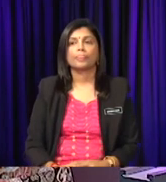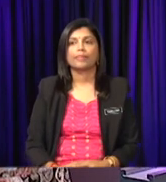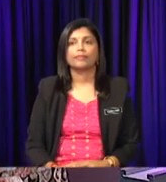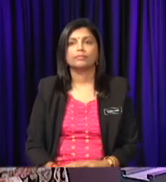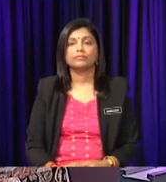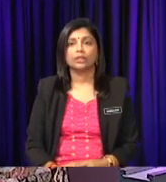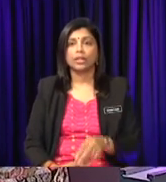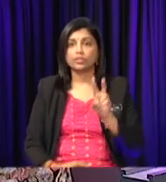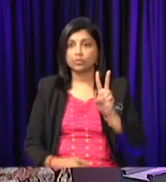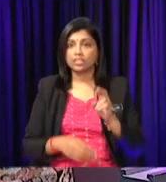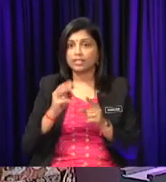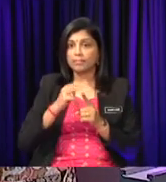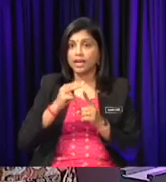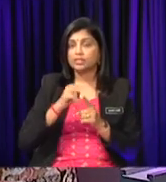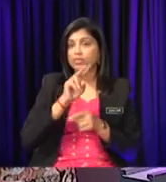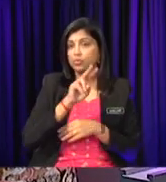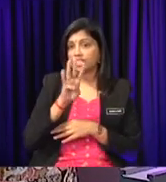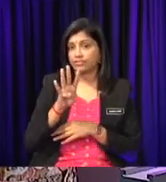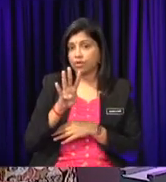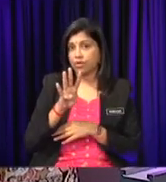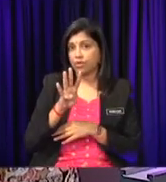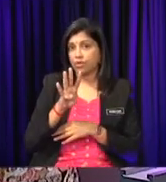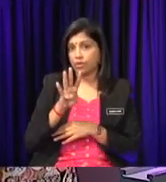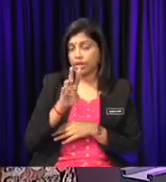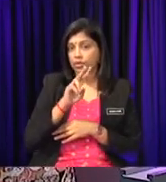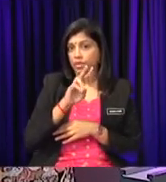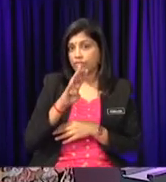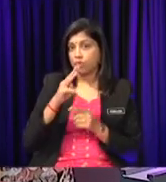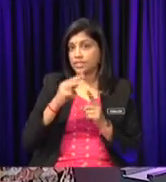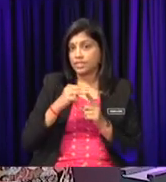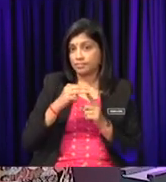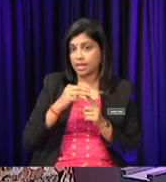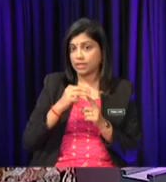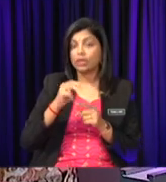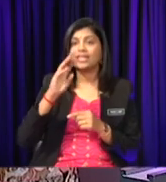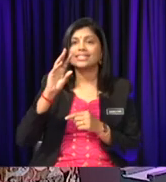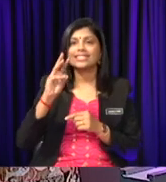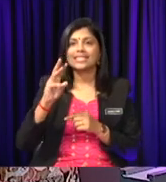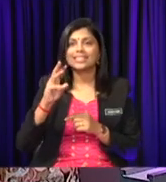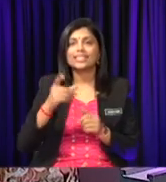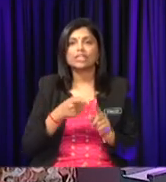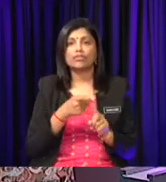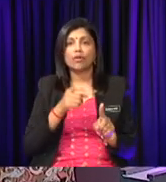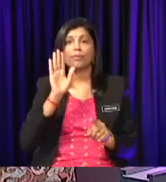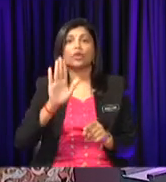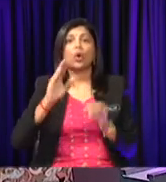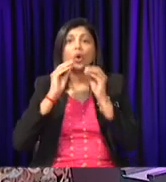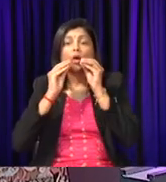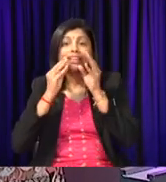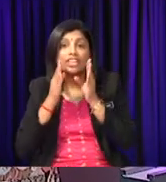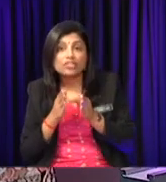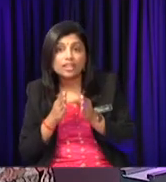interlocutor and the rest comes from the assessor. So even though you think the assessor is just sitting